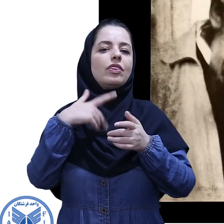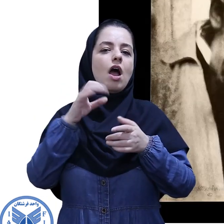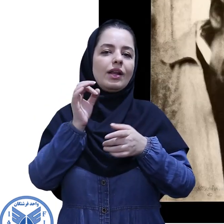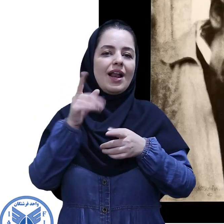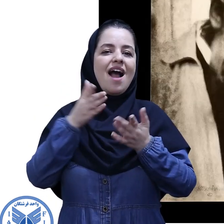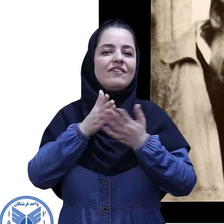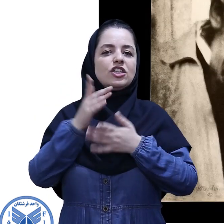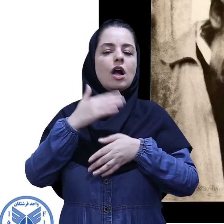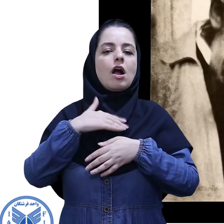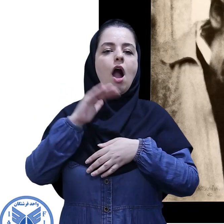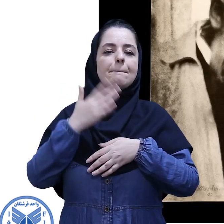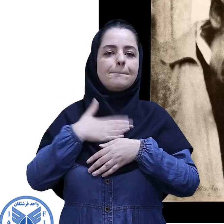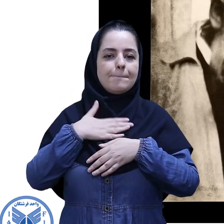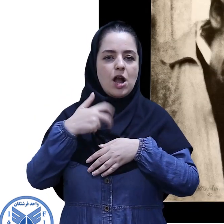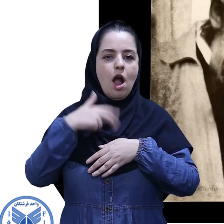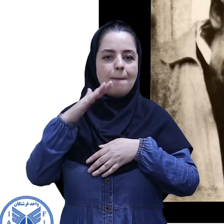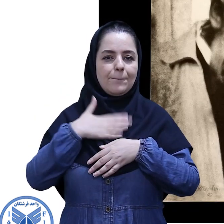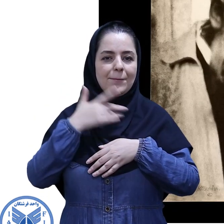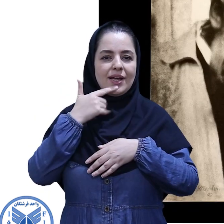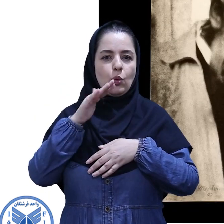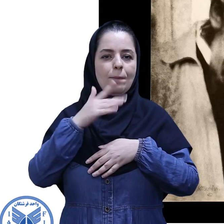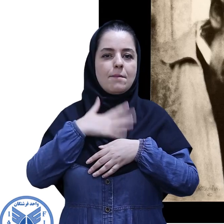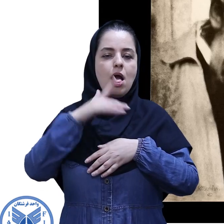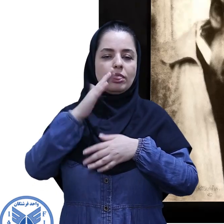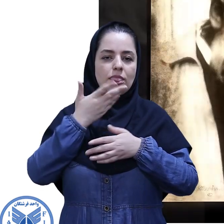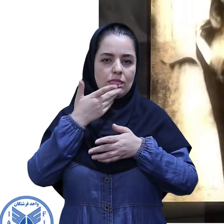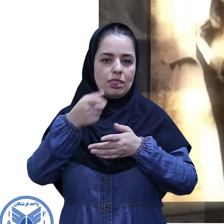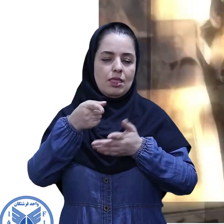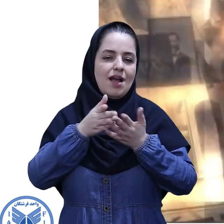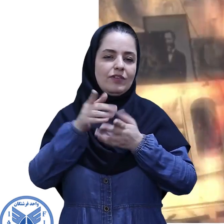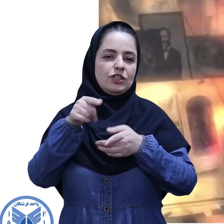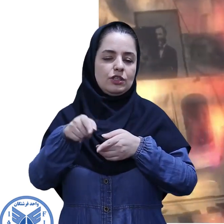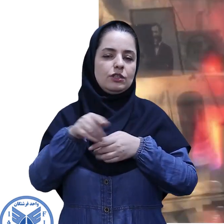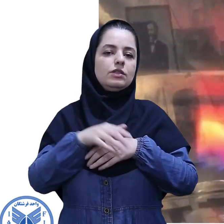gum bichromate process and the carbon print process.